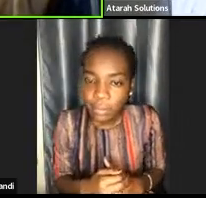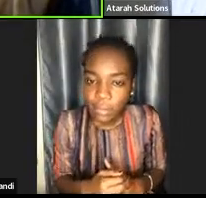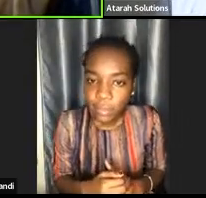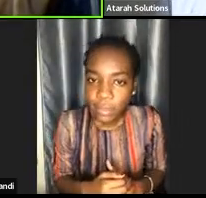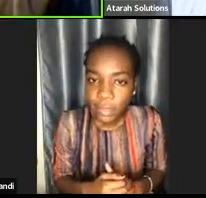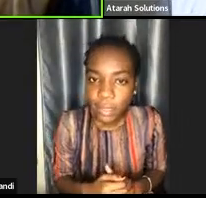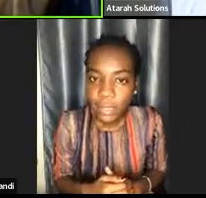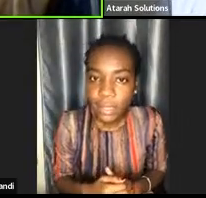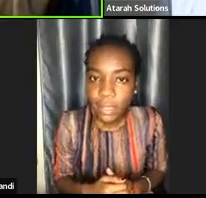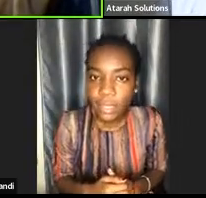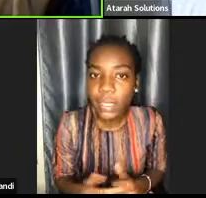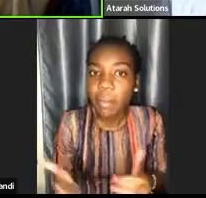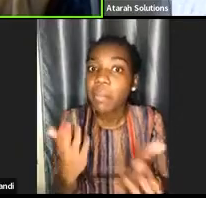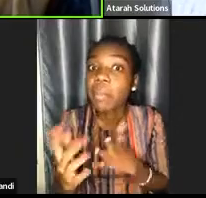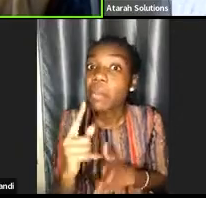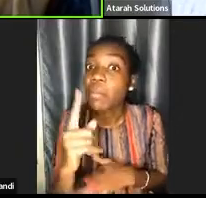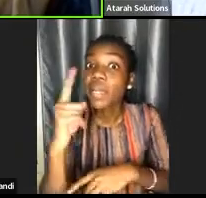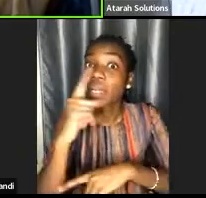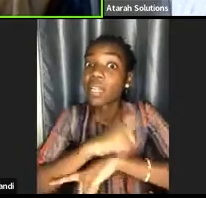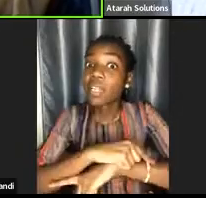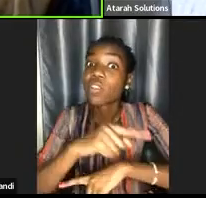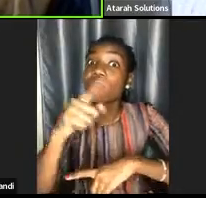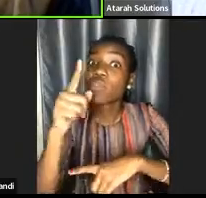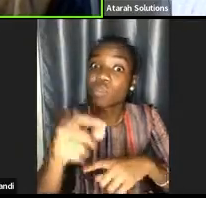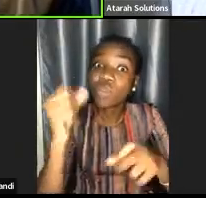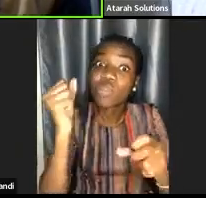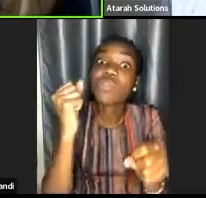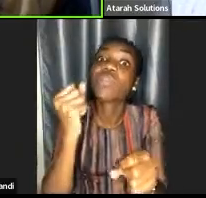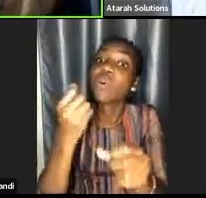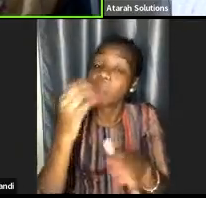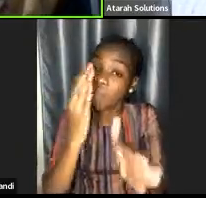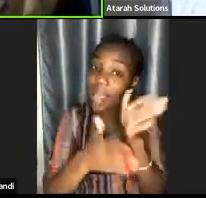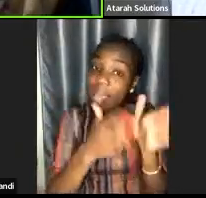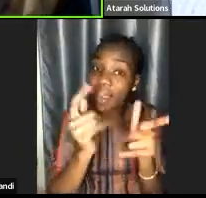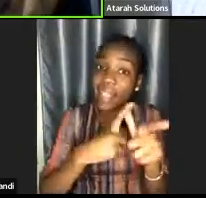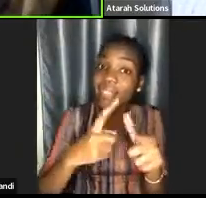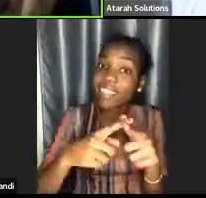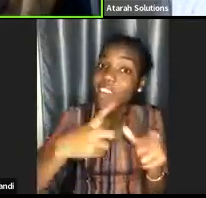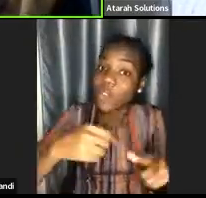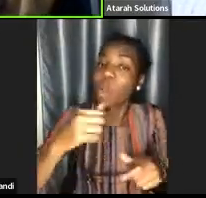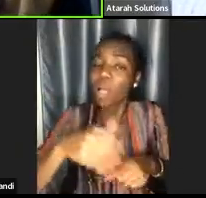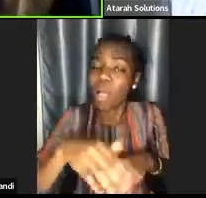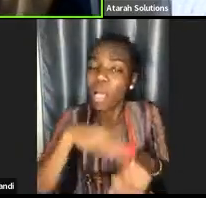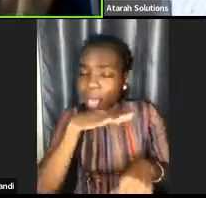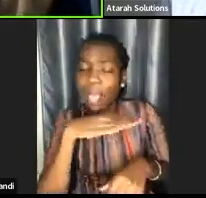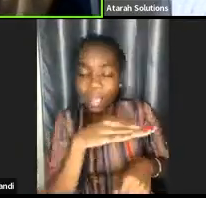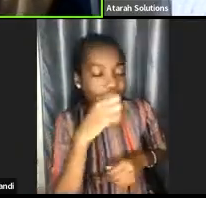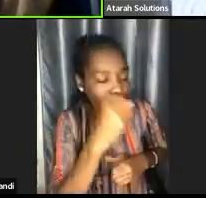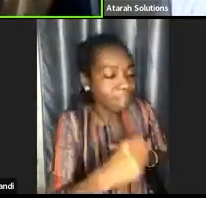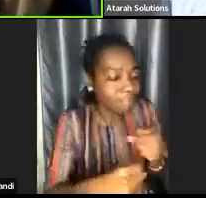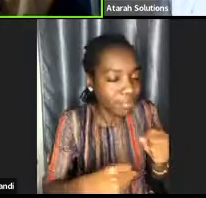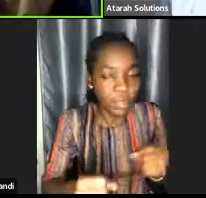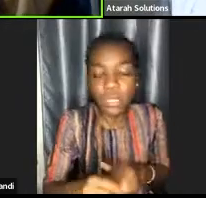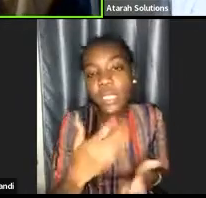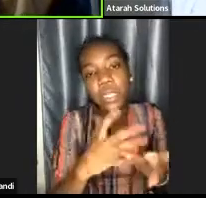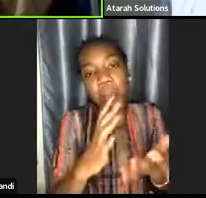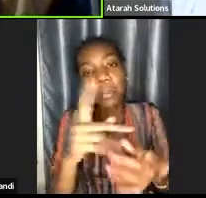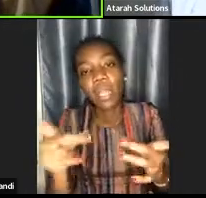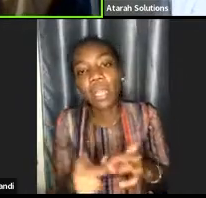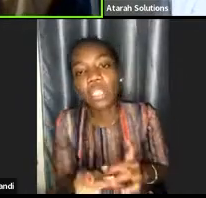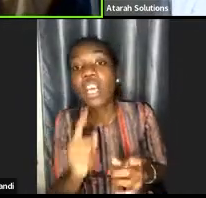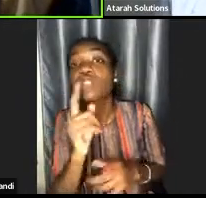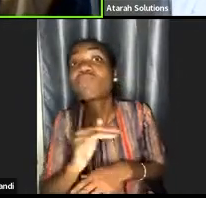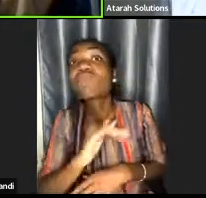one of these days you should organize, we go hiking somewhere. Now, if that mountain that we just hiked, the longer it